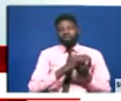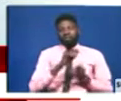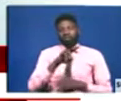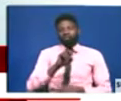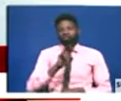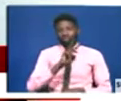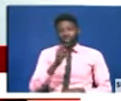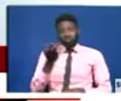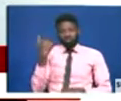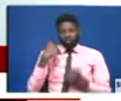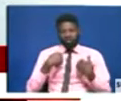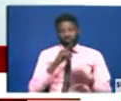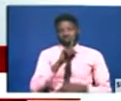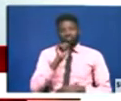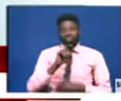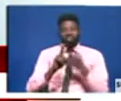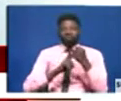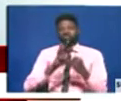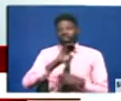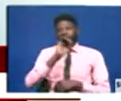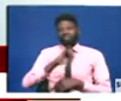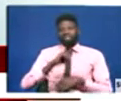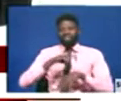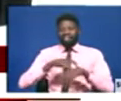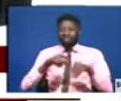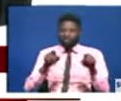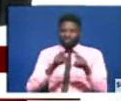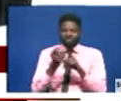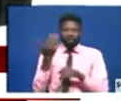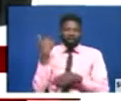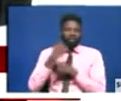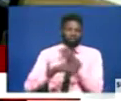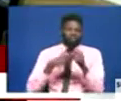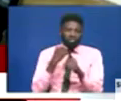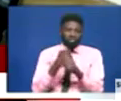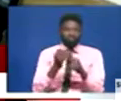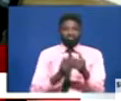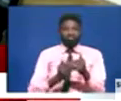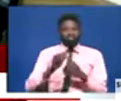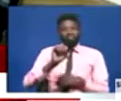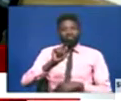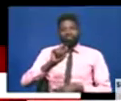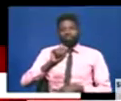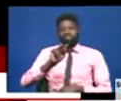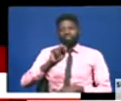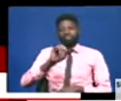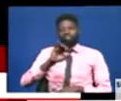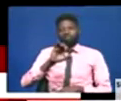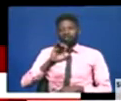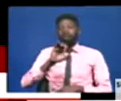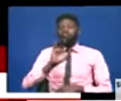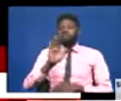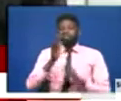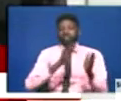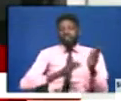from 1.64% during a similar period last year. Going forward, Stanbic Bank plans to focus on